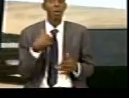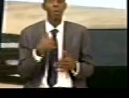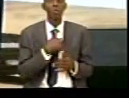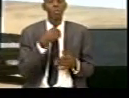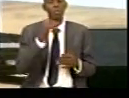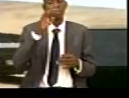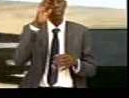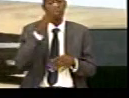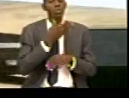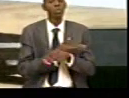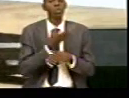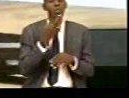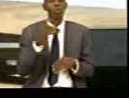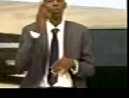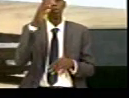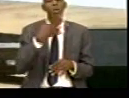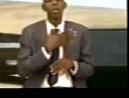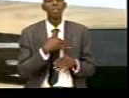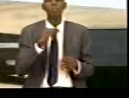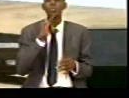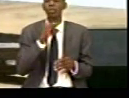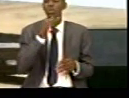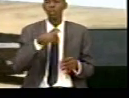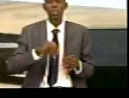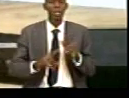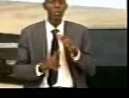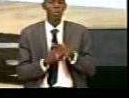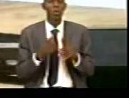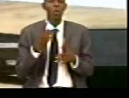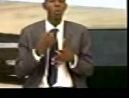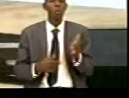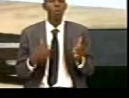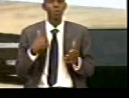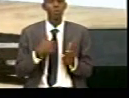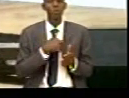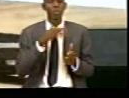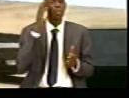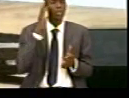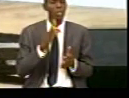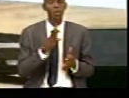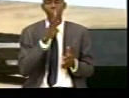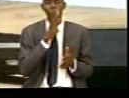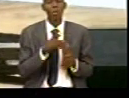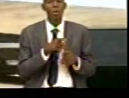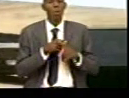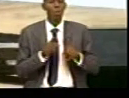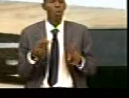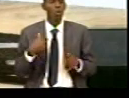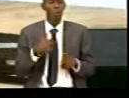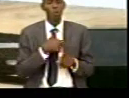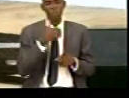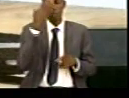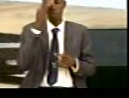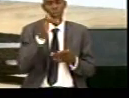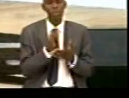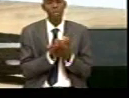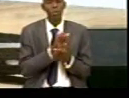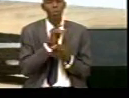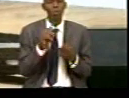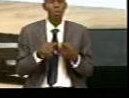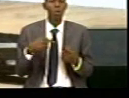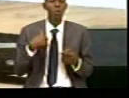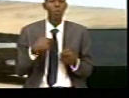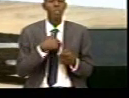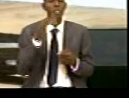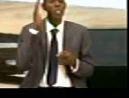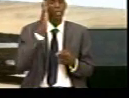not yet appear what we shall be. But we know that when it shall appear, we shall